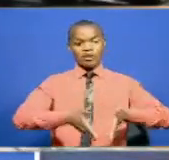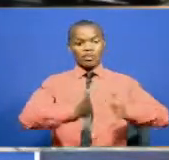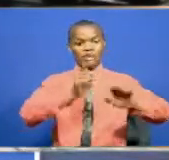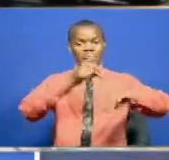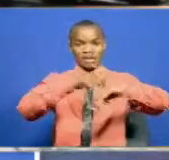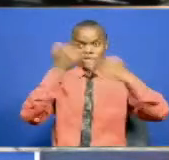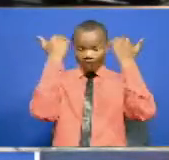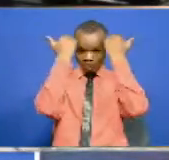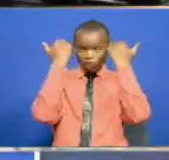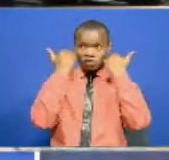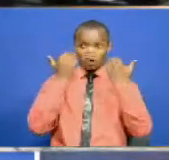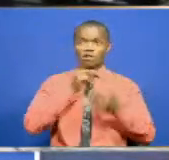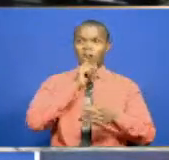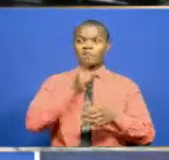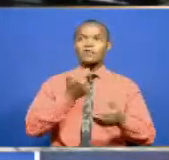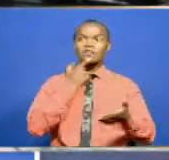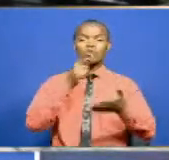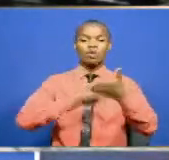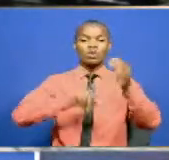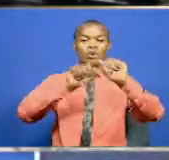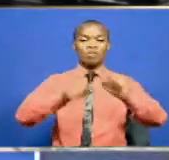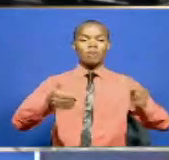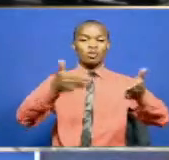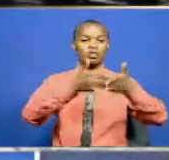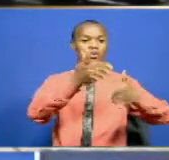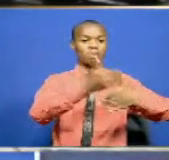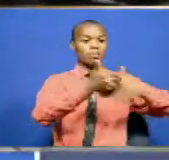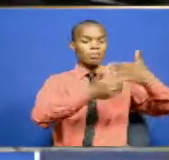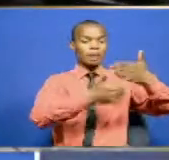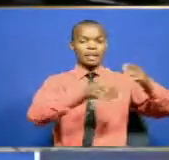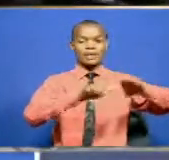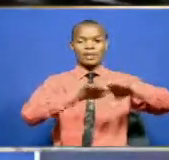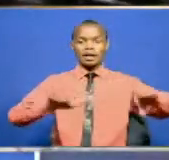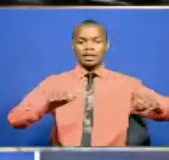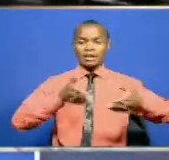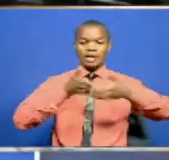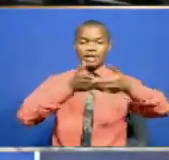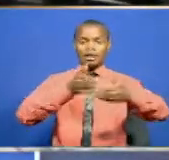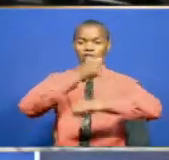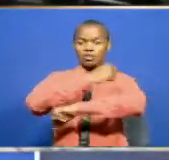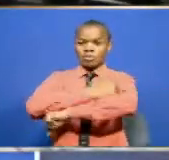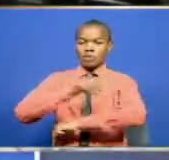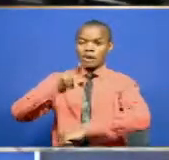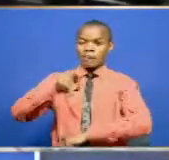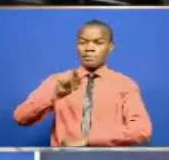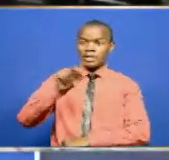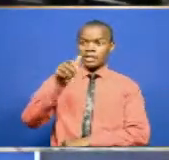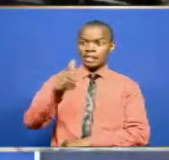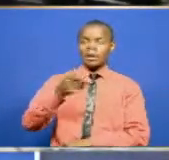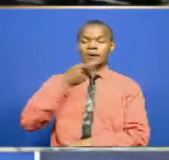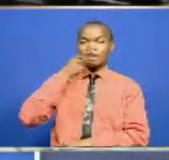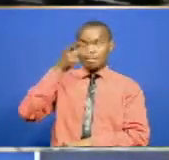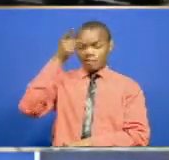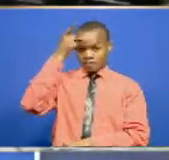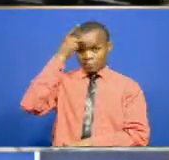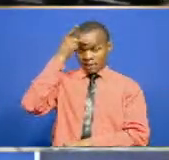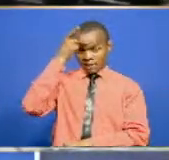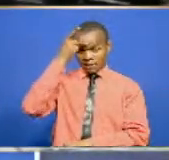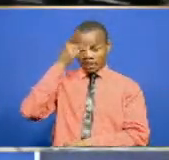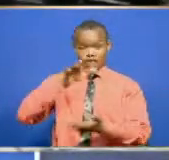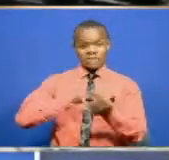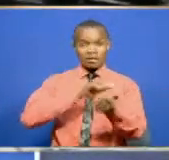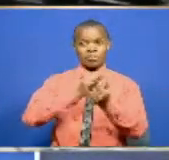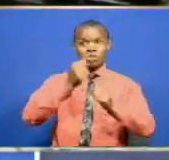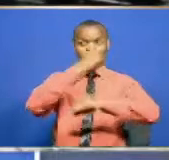order stopping the acquisition of the same piece of land. Led by the school's PTA chairman, the parents claim the private developer demolished the